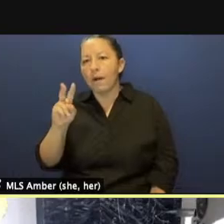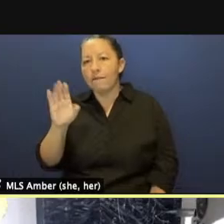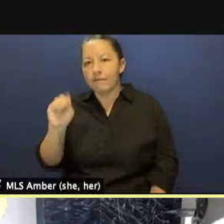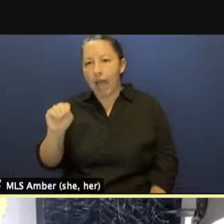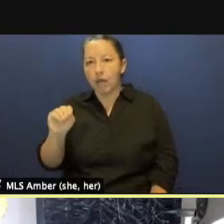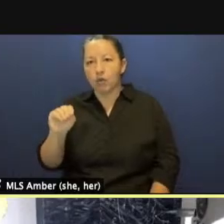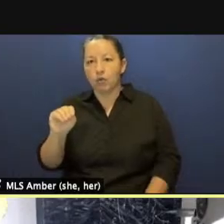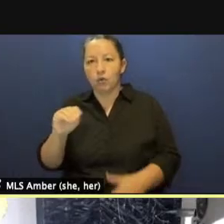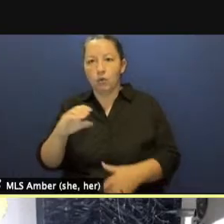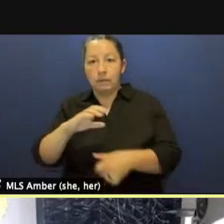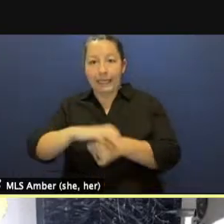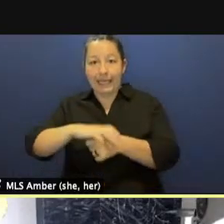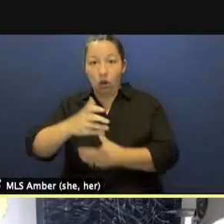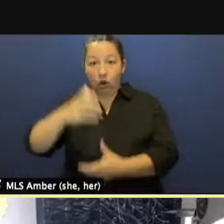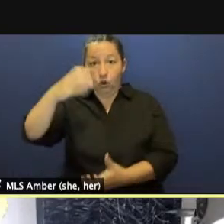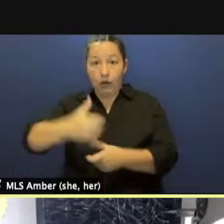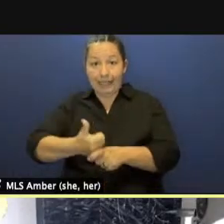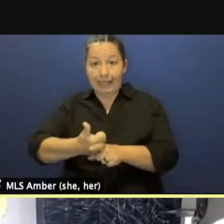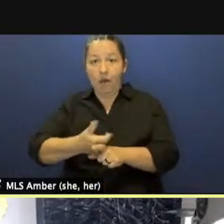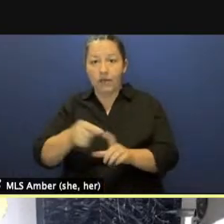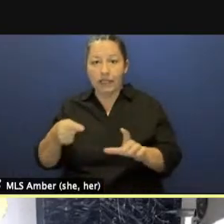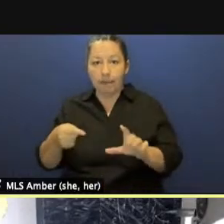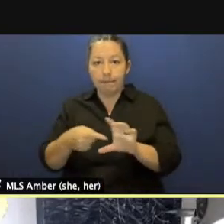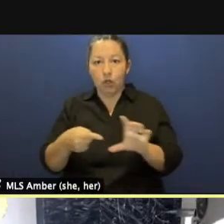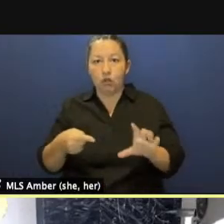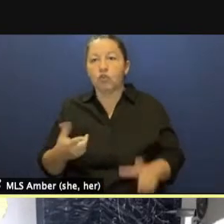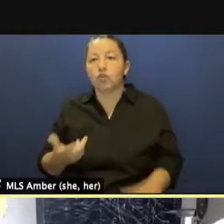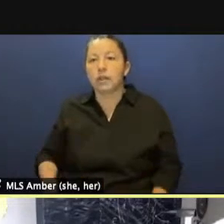Finally, on